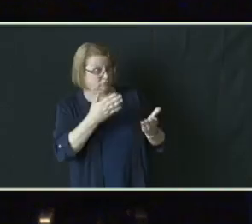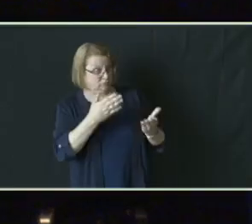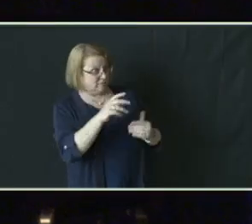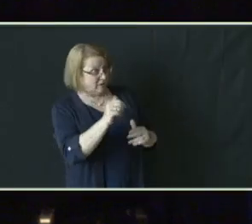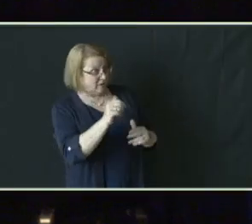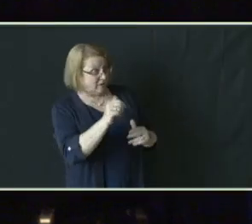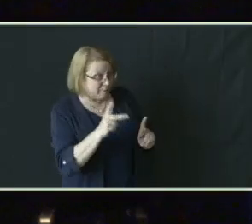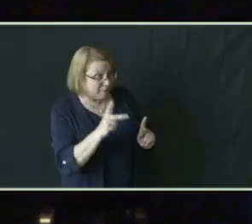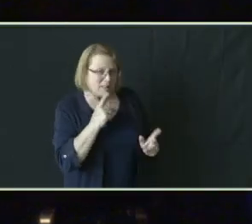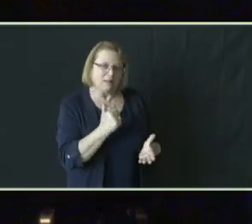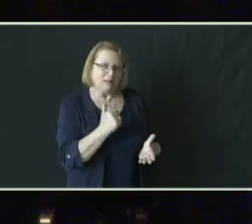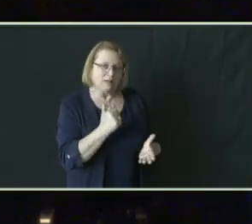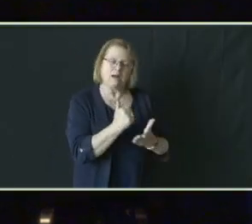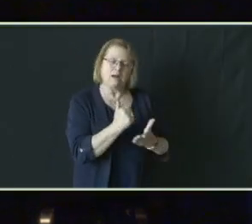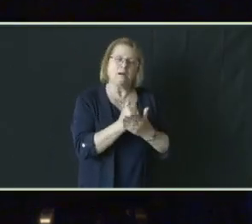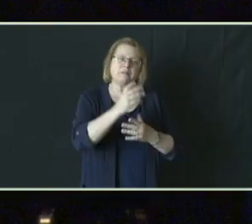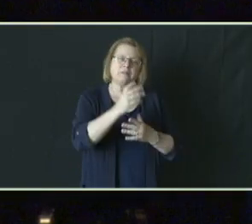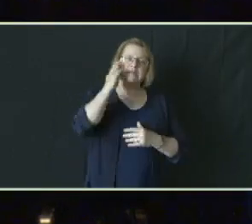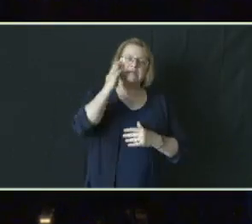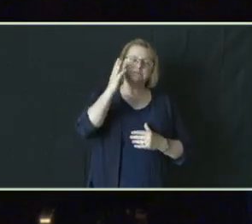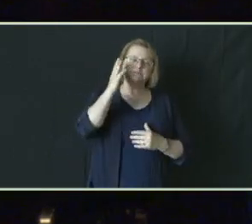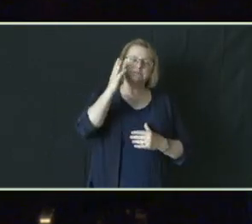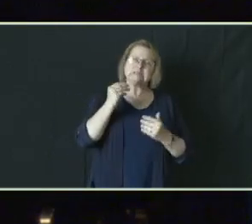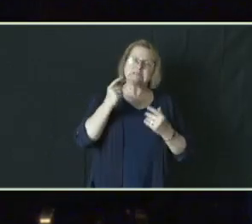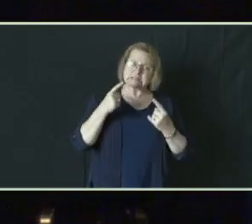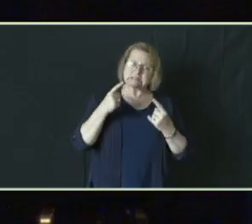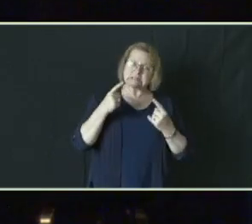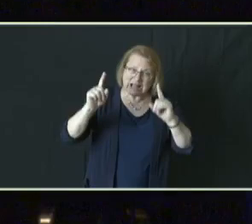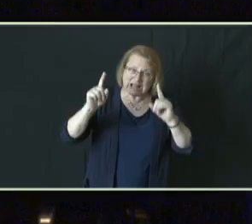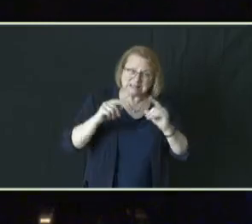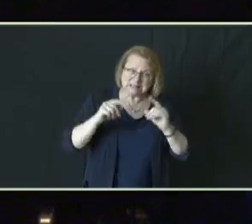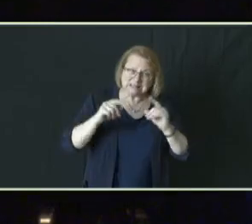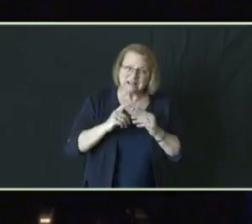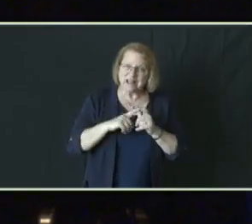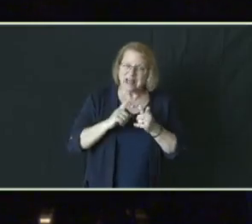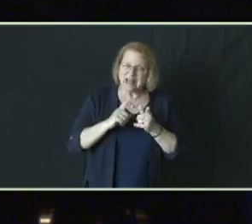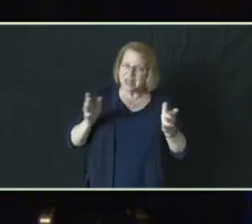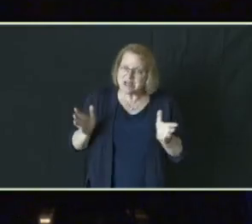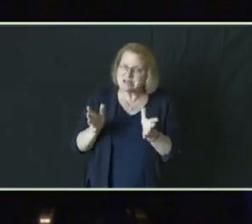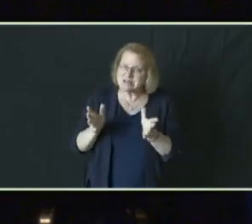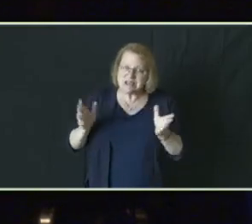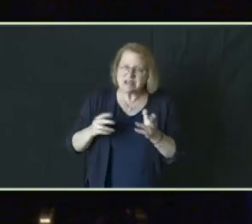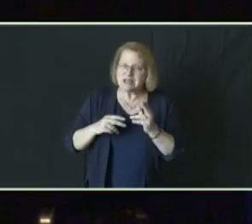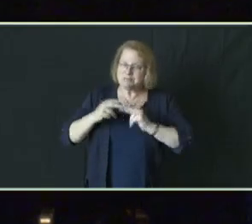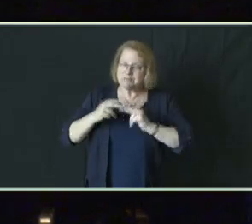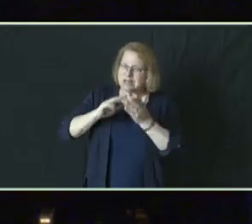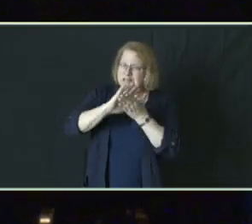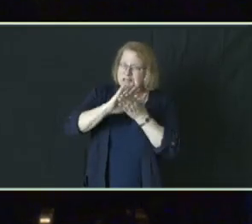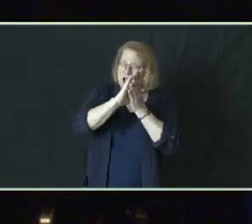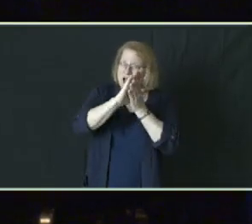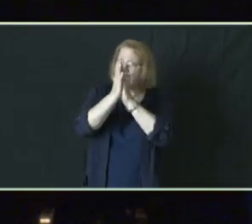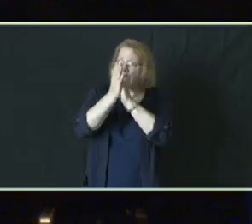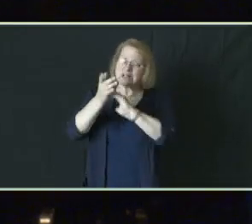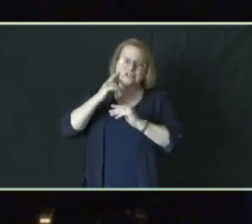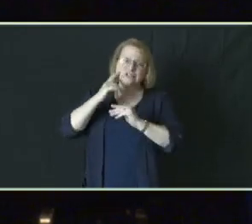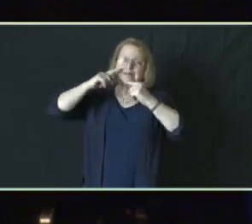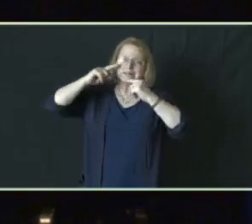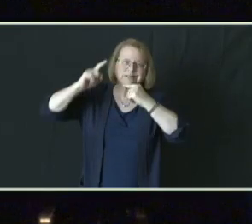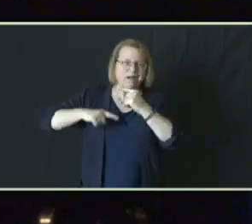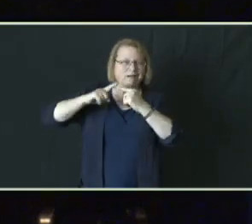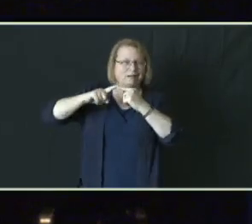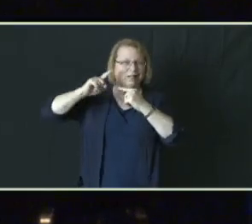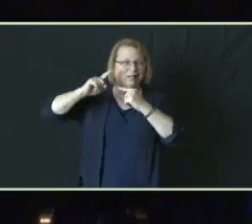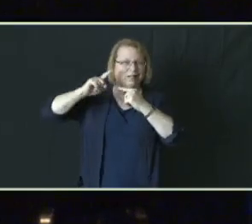experience a small amount of success and then build that success into a virtuous and perpetual cycle of